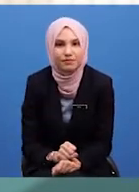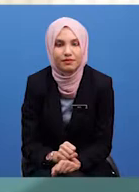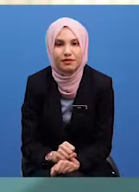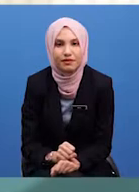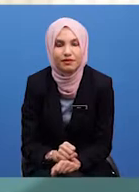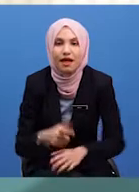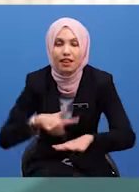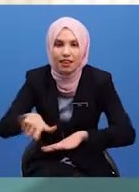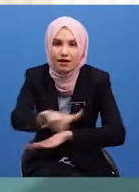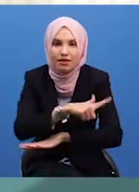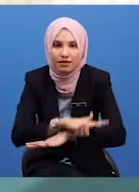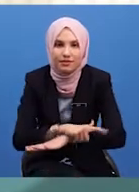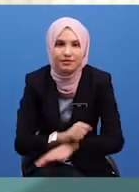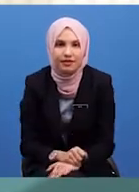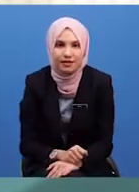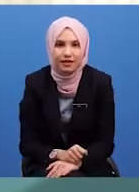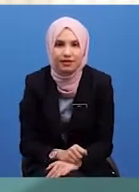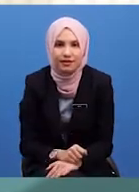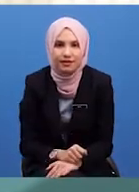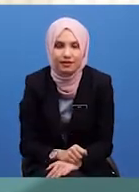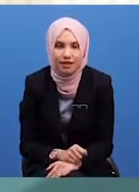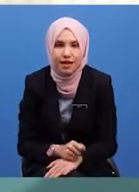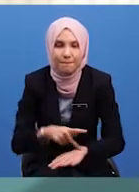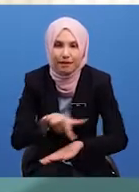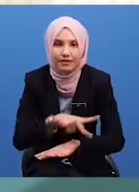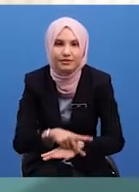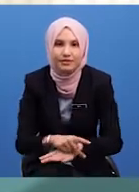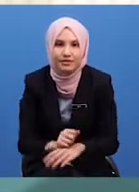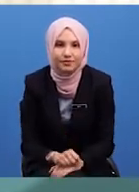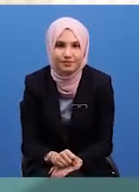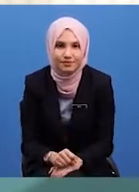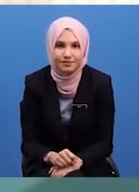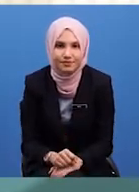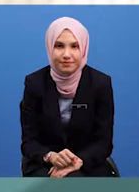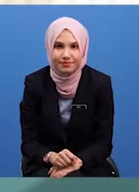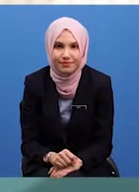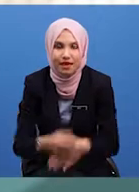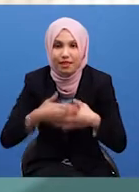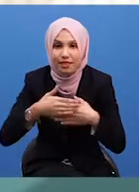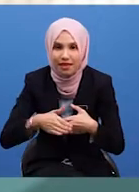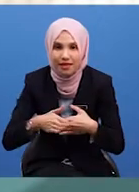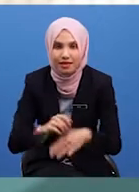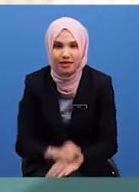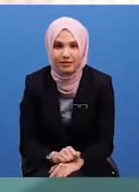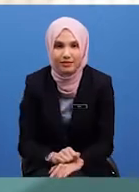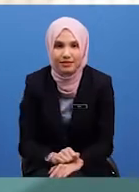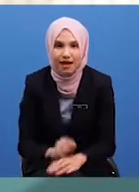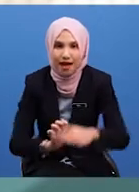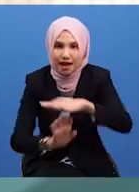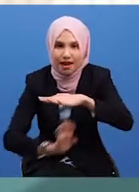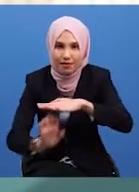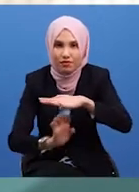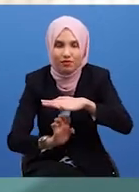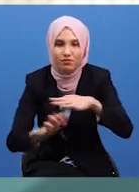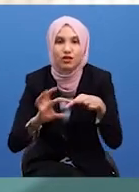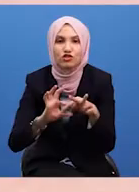specific locations and names of places or towns. The next literary element from the